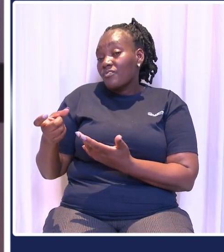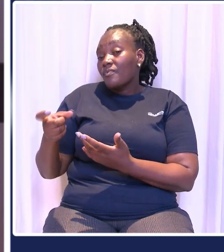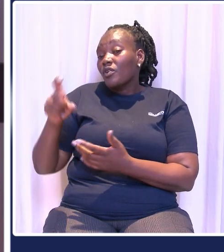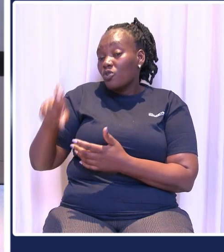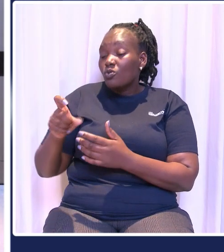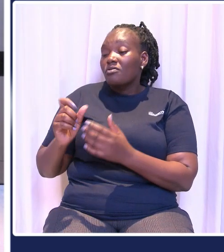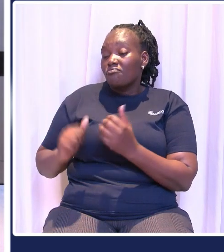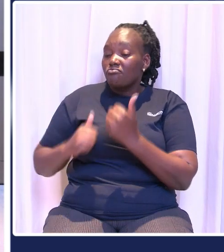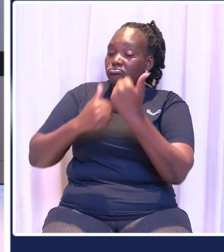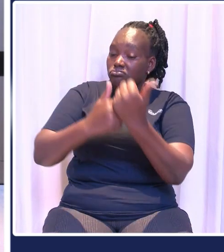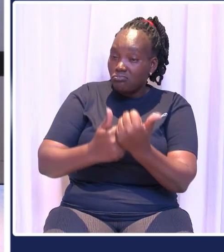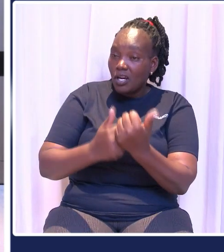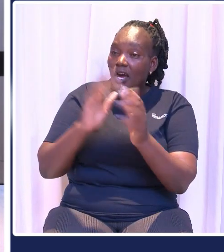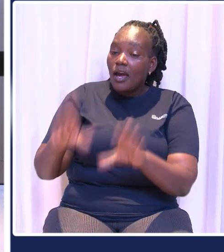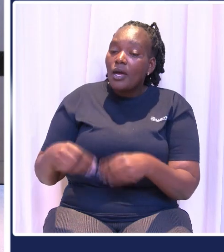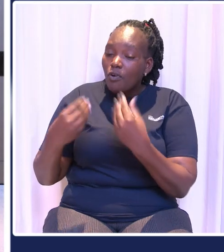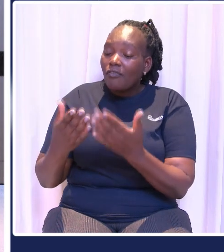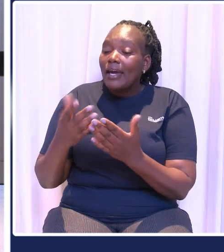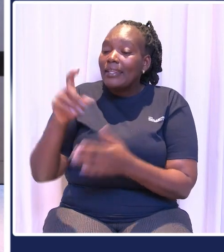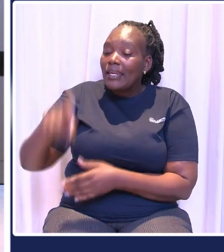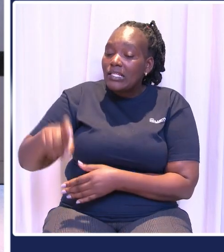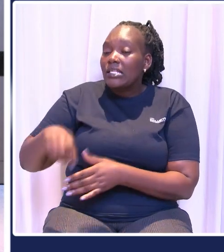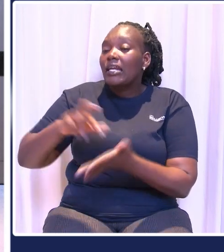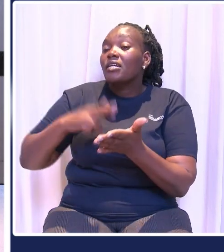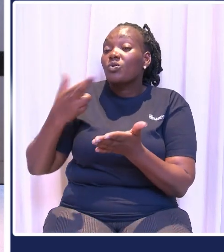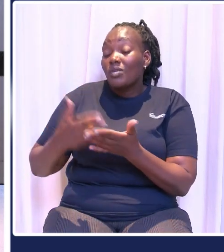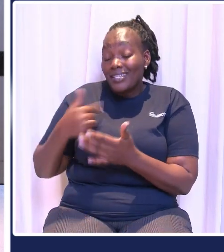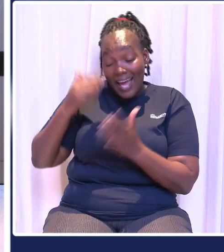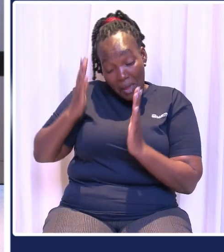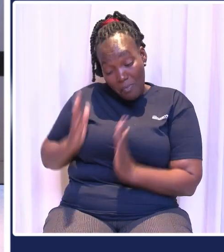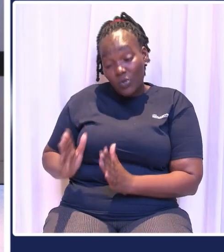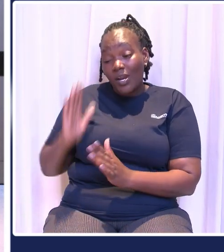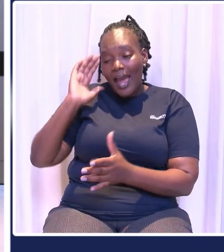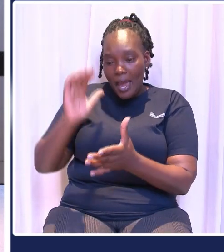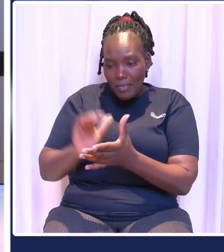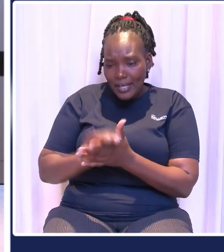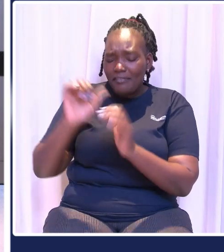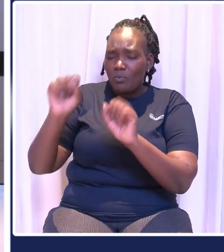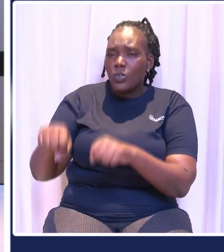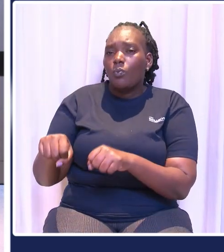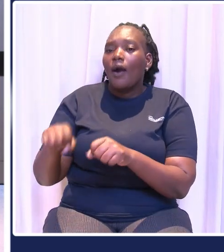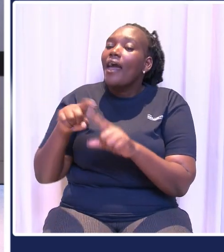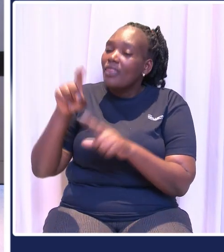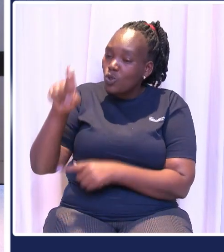step in and provide the necessary resources. And I personally believe that they can, and they